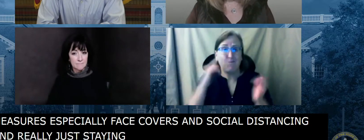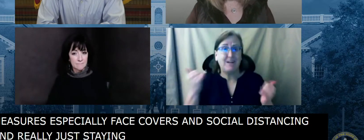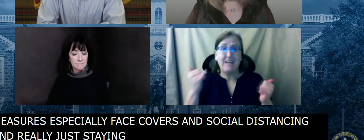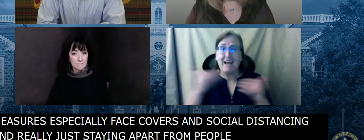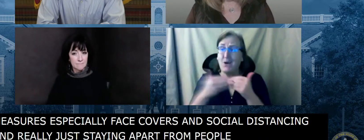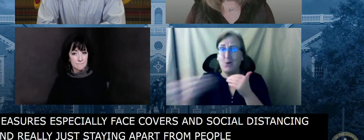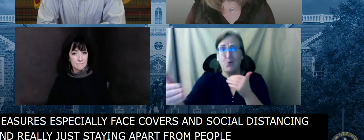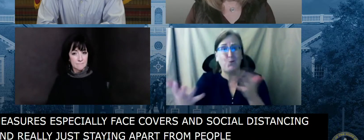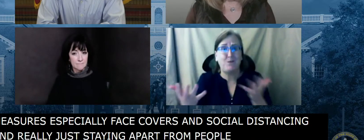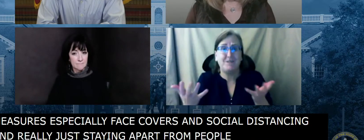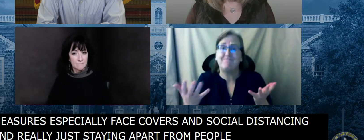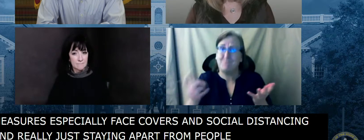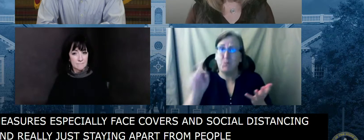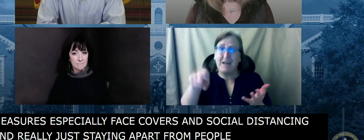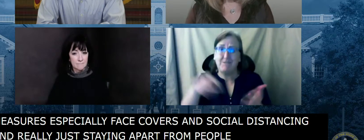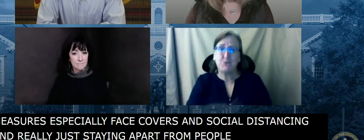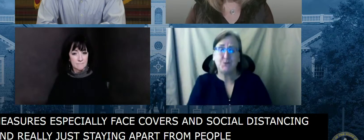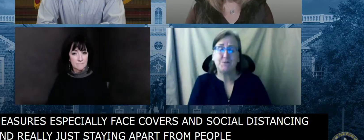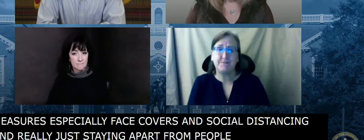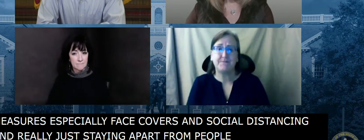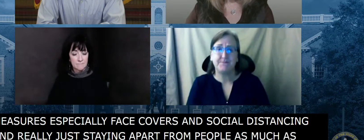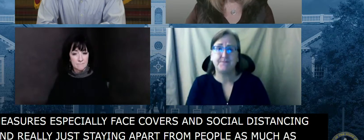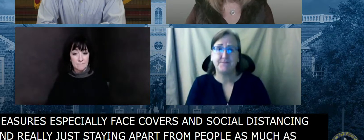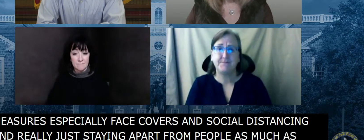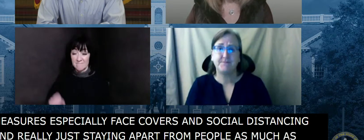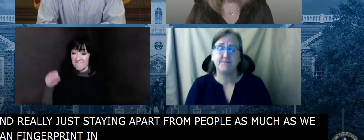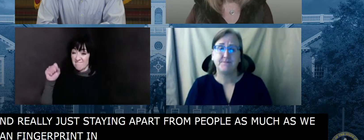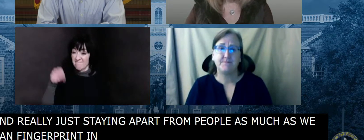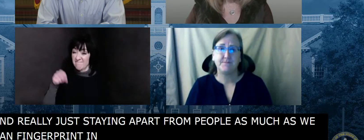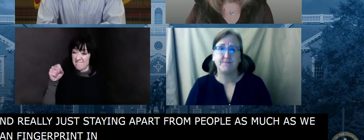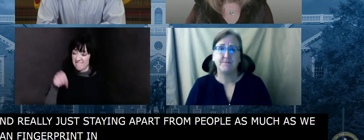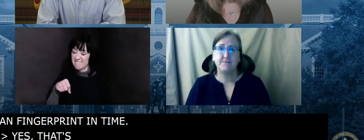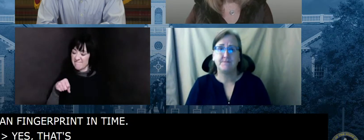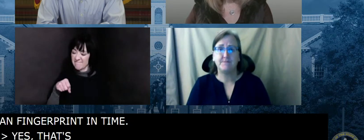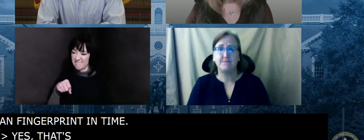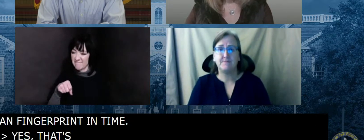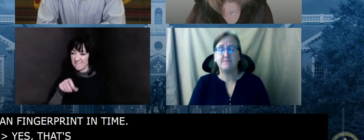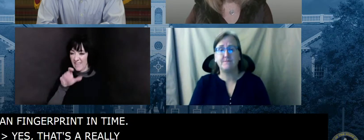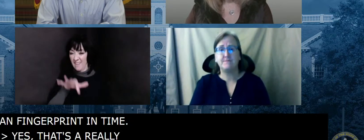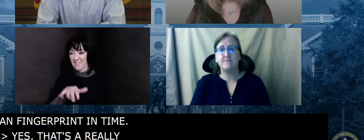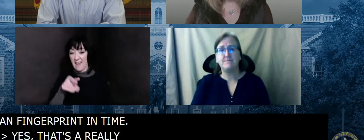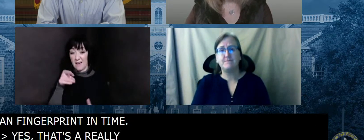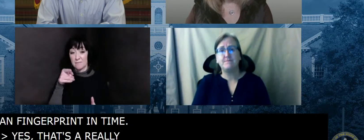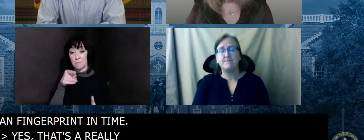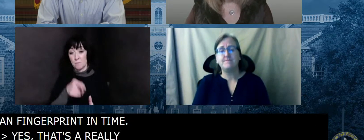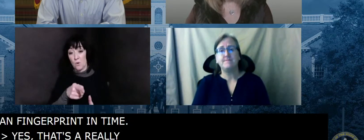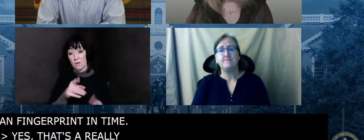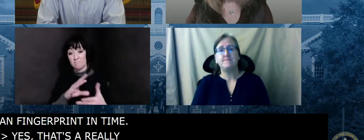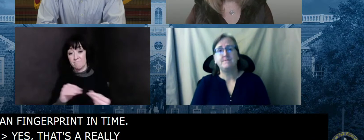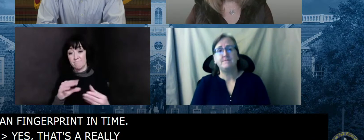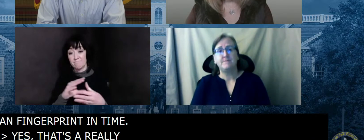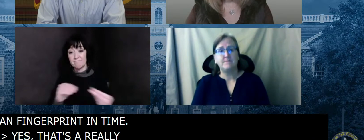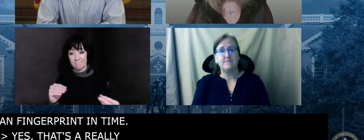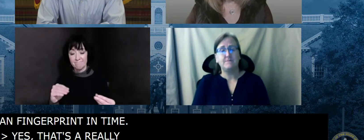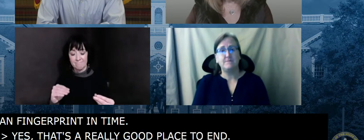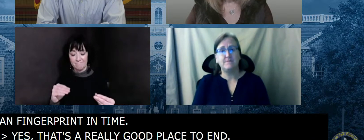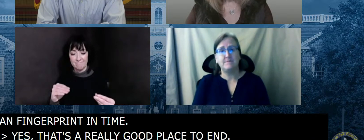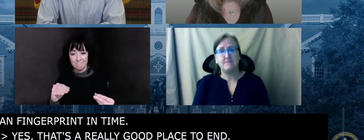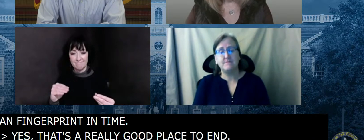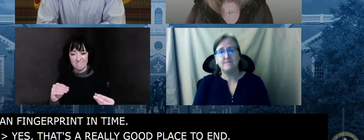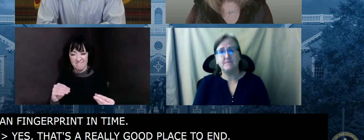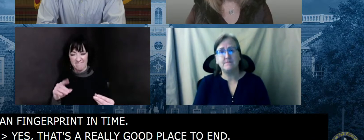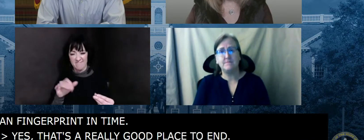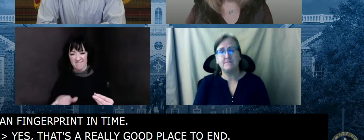time. Yeah, so that's a really good place to end, right? Which is where we began to